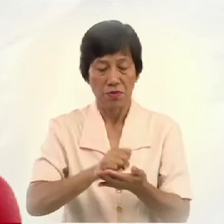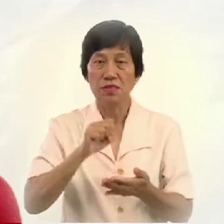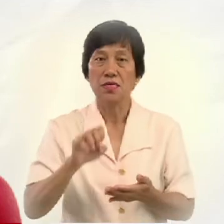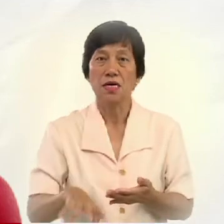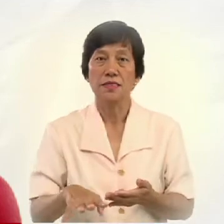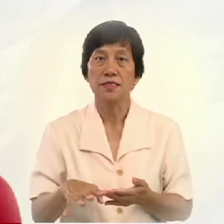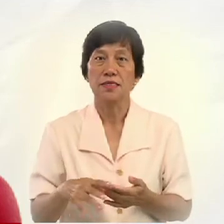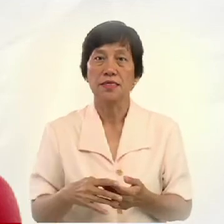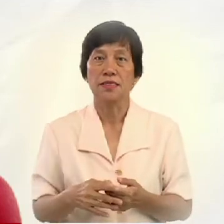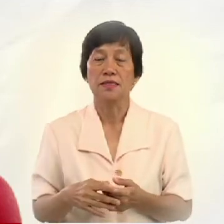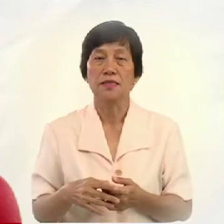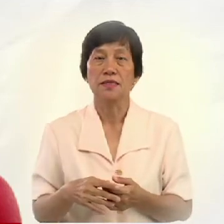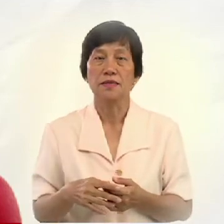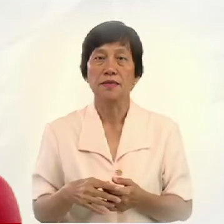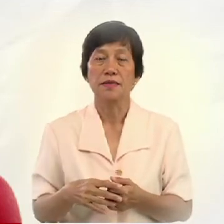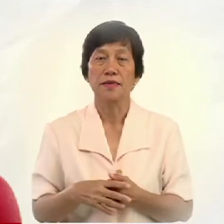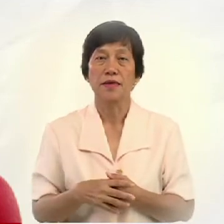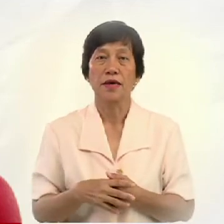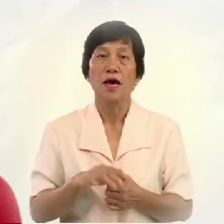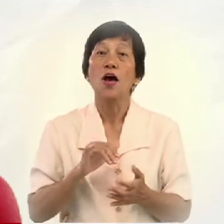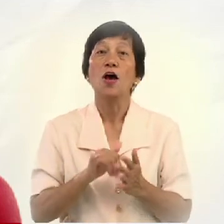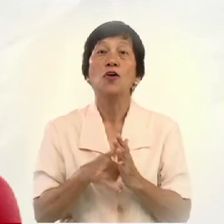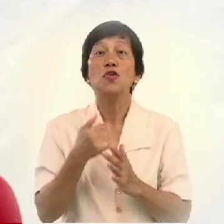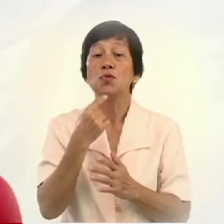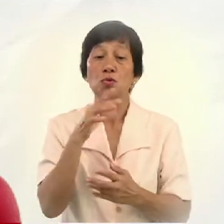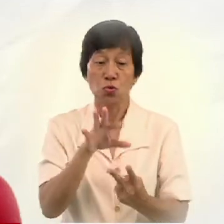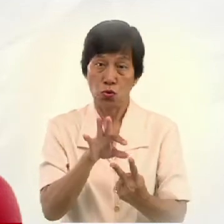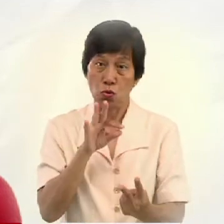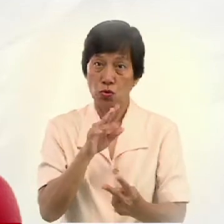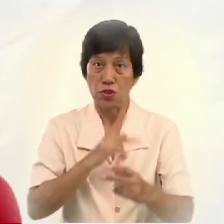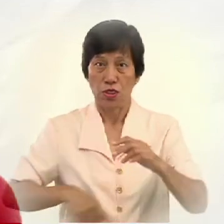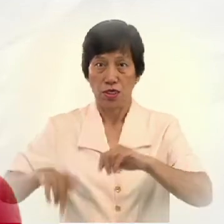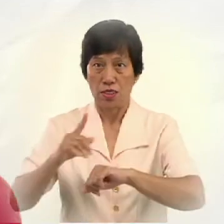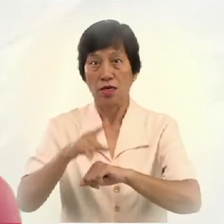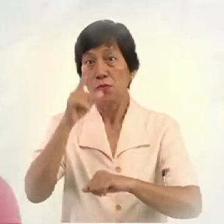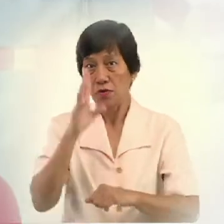would belong to the kingdom, and who would be discarded?